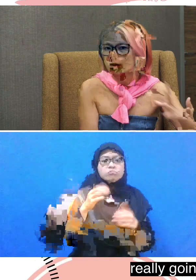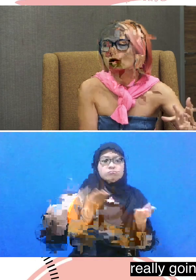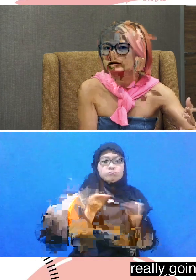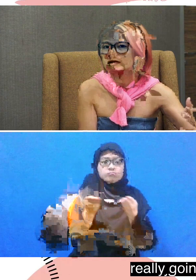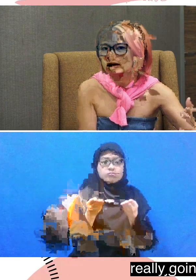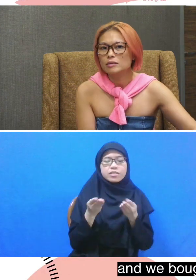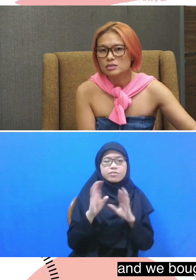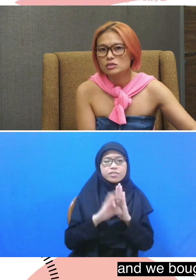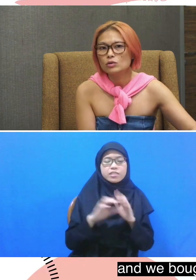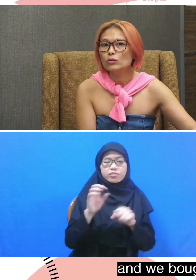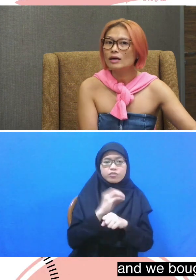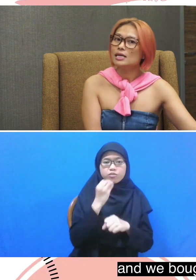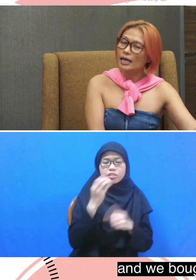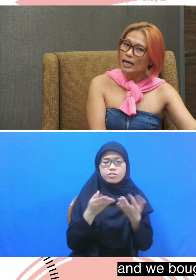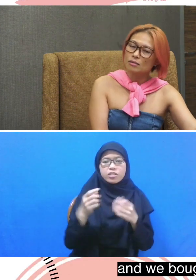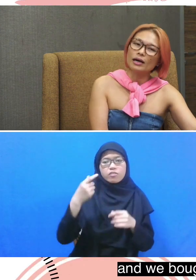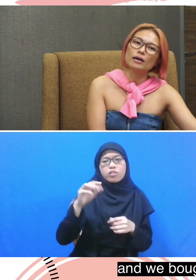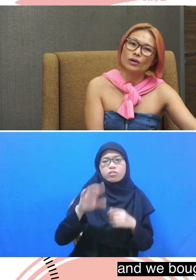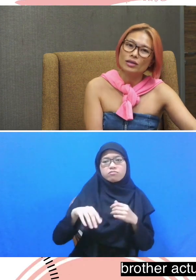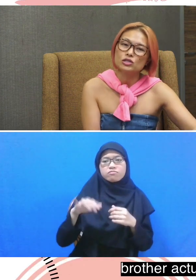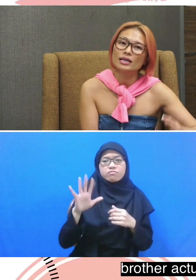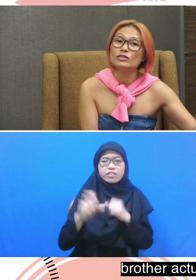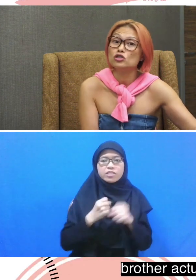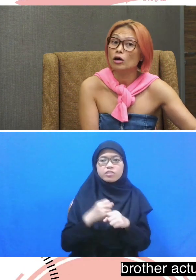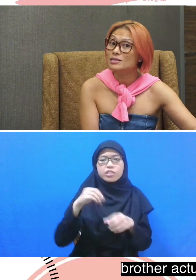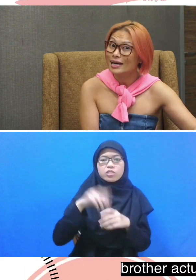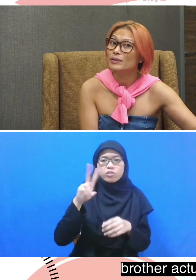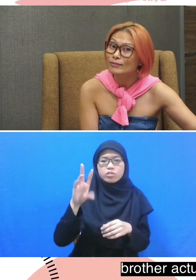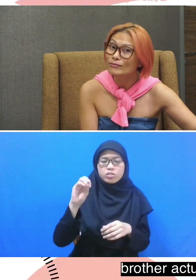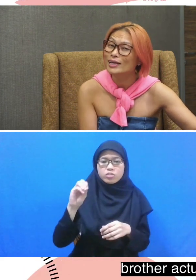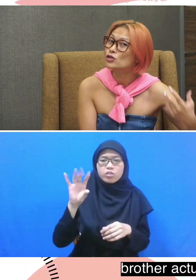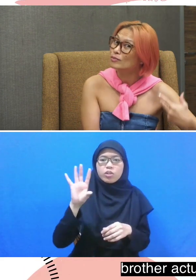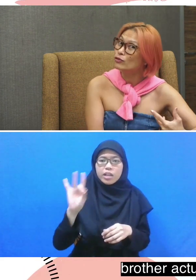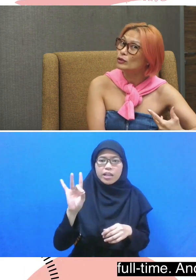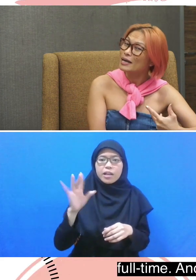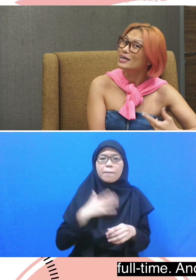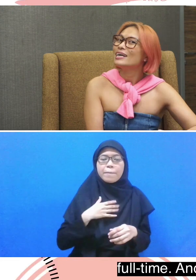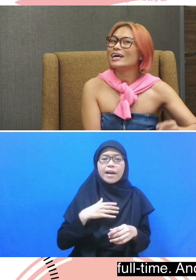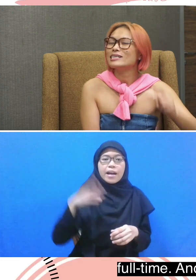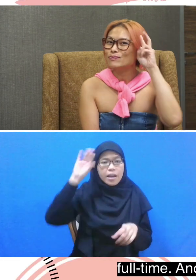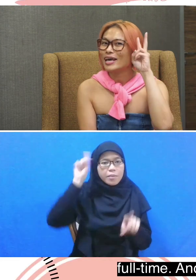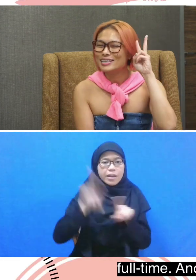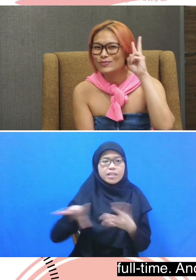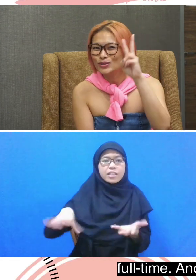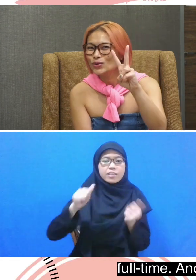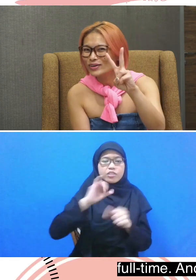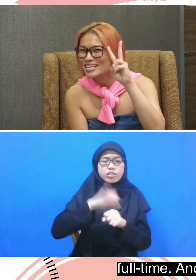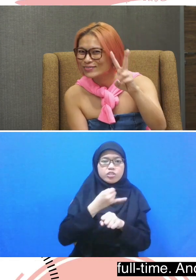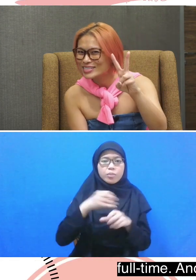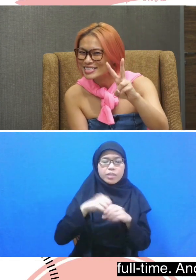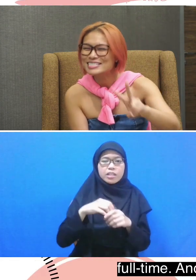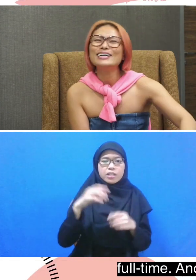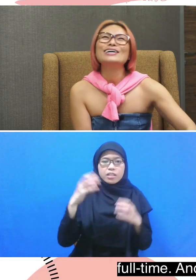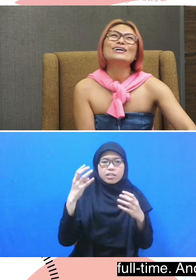We bought over the family business. So in 2008, my brother actually left his job in Tiger Beer and he joined me full time. And it's been two of us